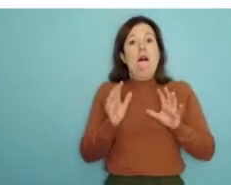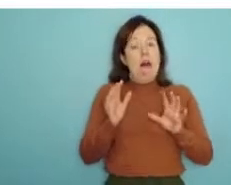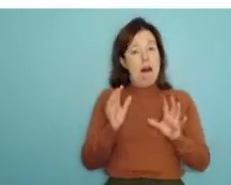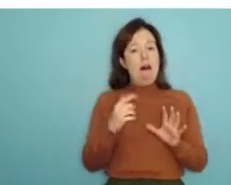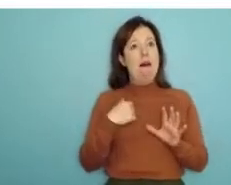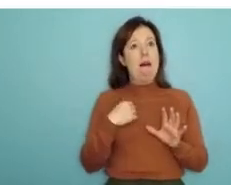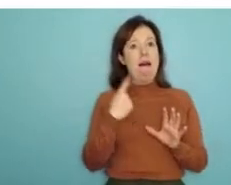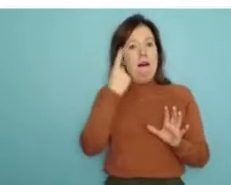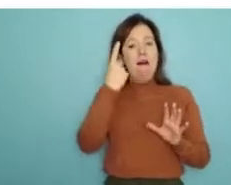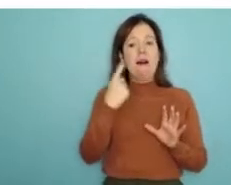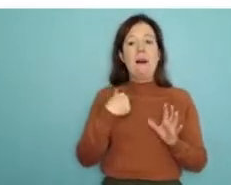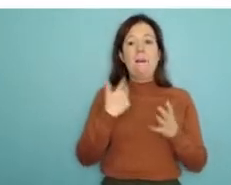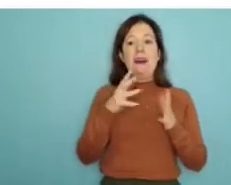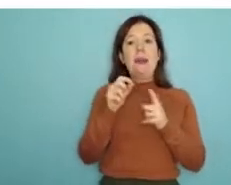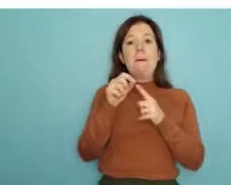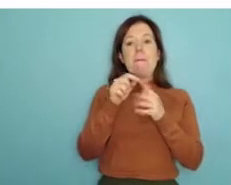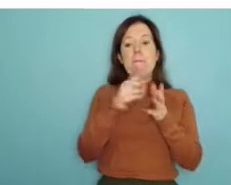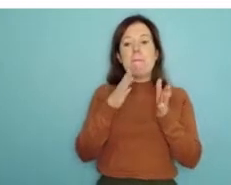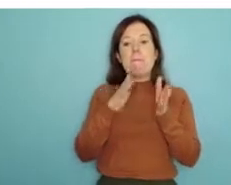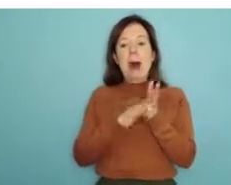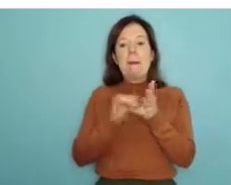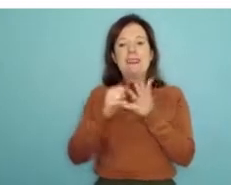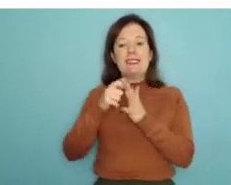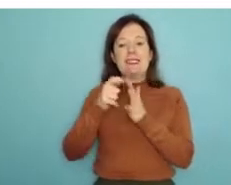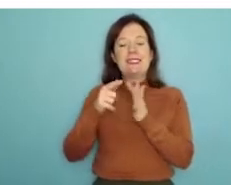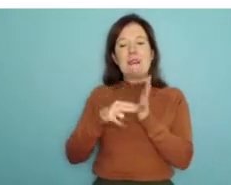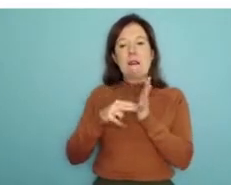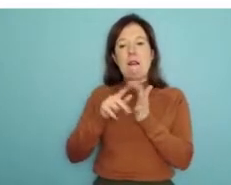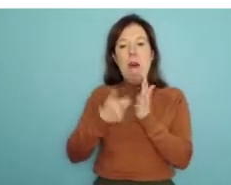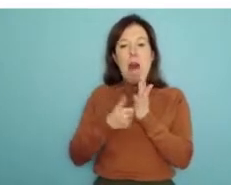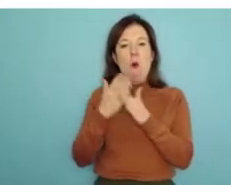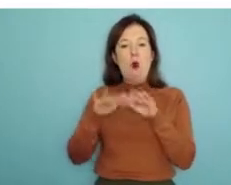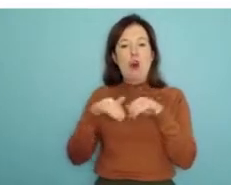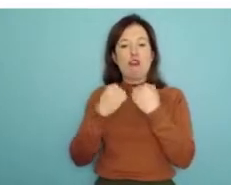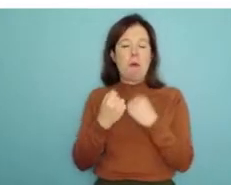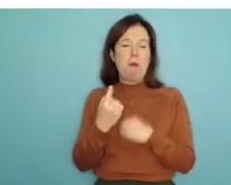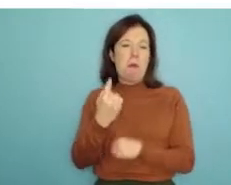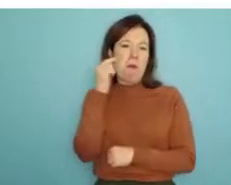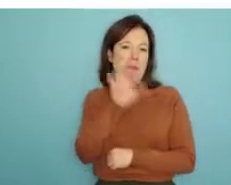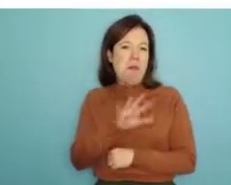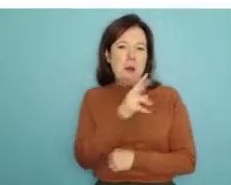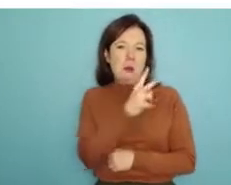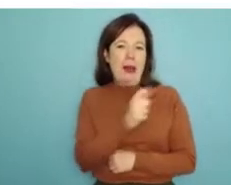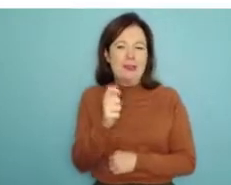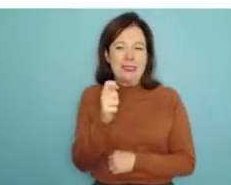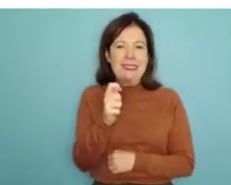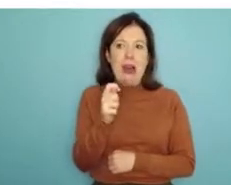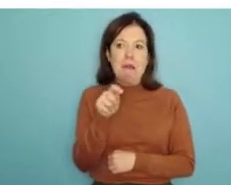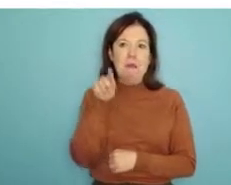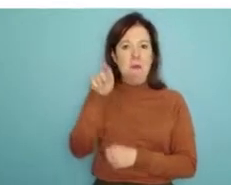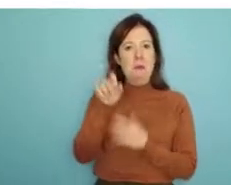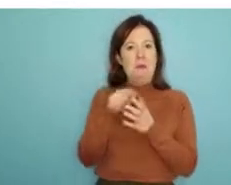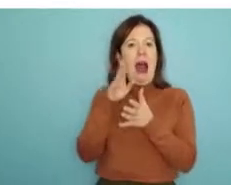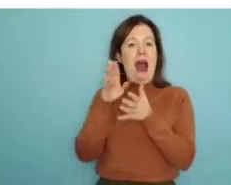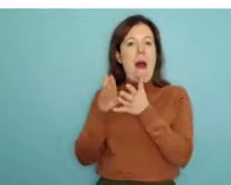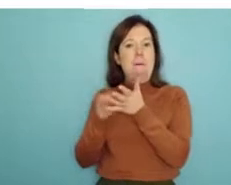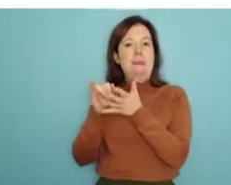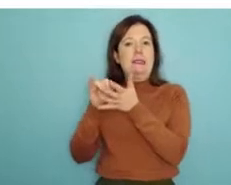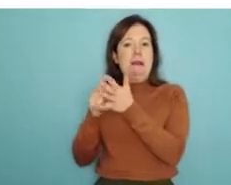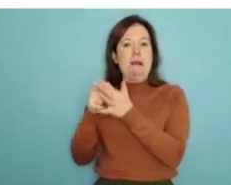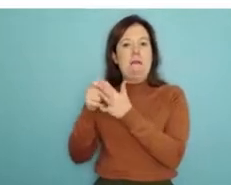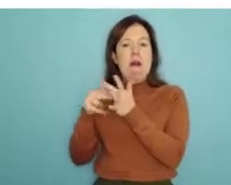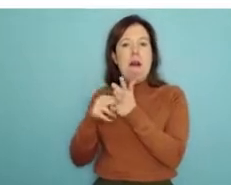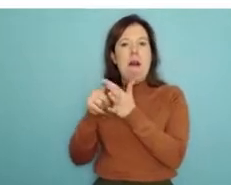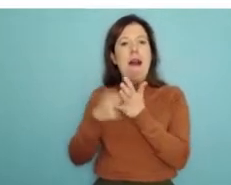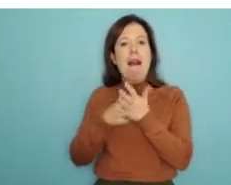Pam Skinner. Now, I think this must have been around 2010, where she had been a main contributor to the clinical leadership